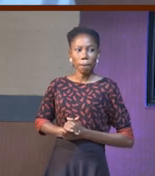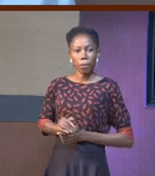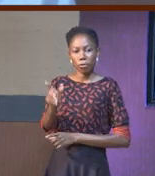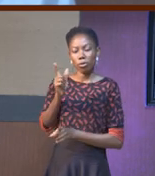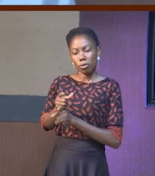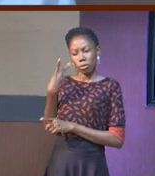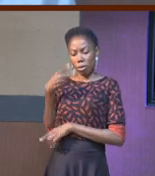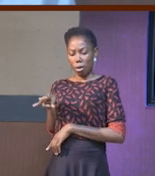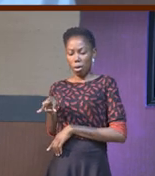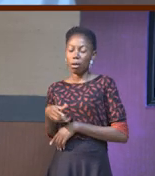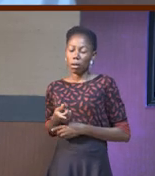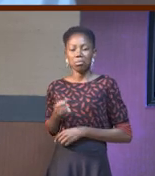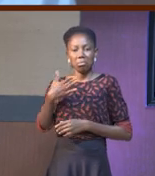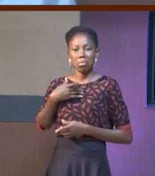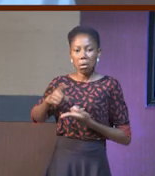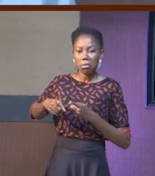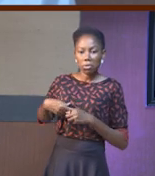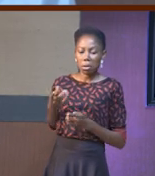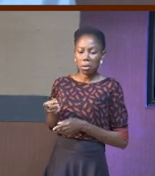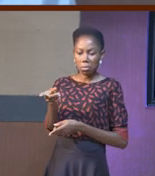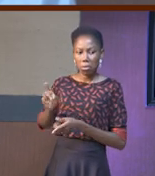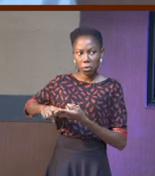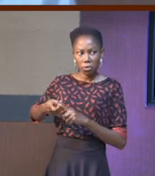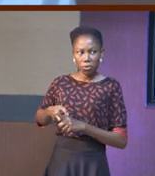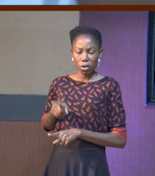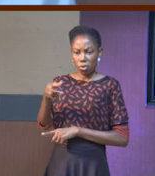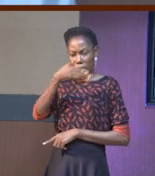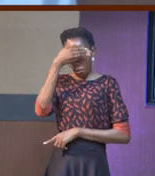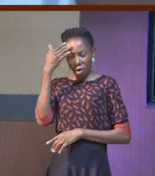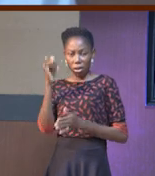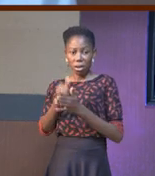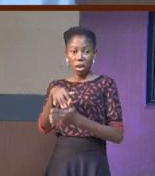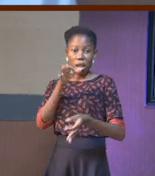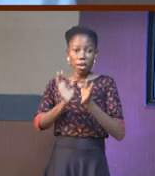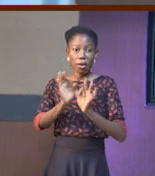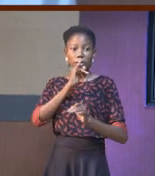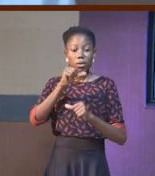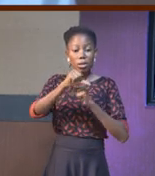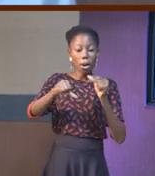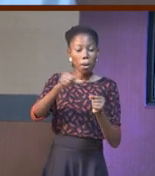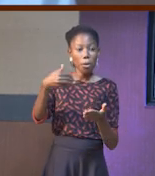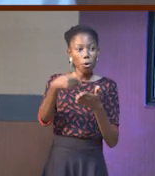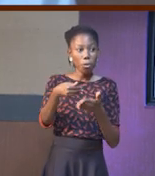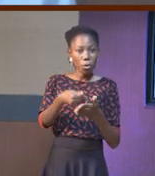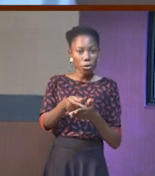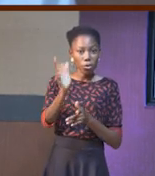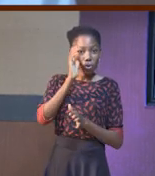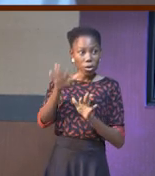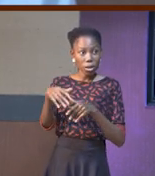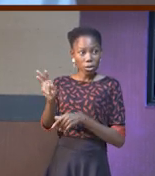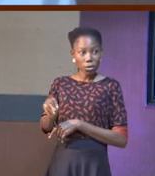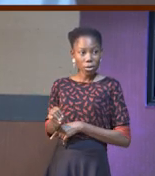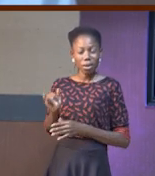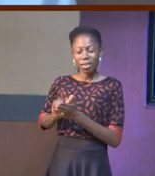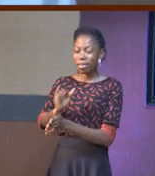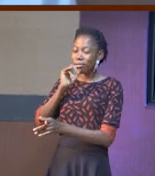You just look at him that this is somebody you know, that's a friend, forgetting that when it comes to money that you were going to give to him,